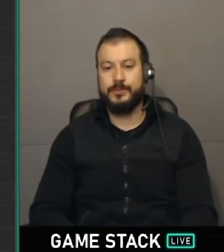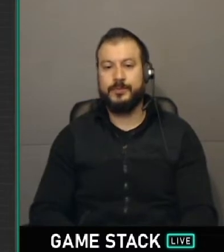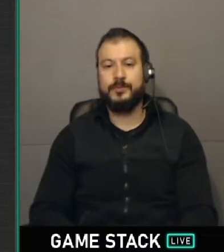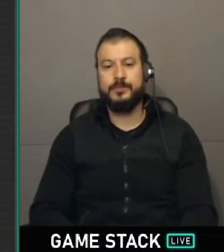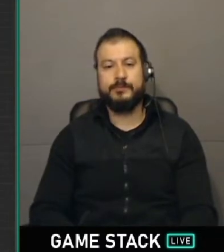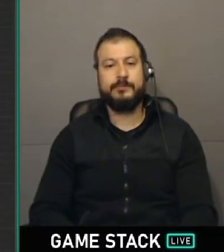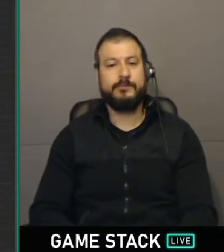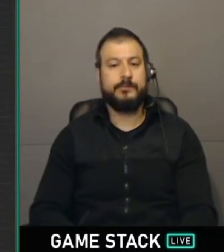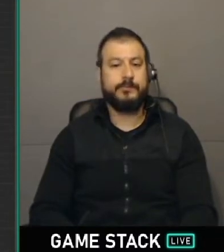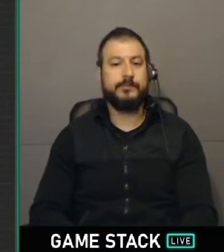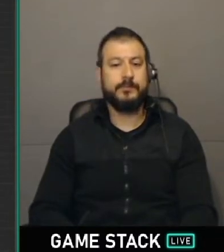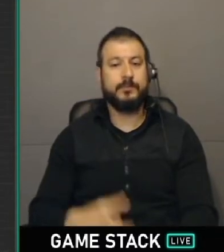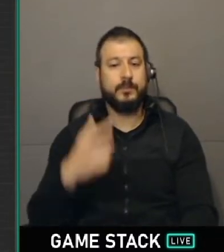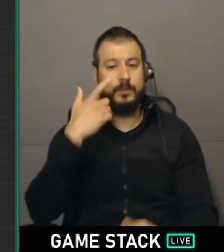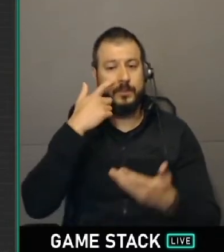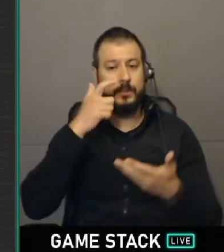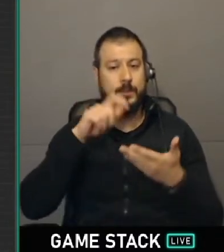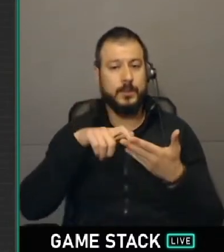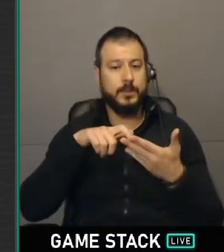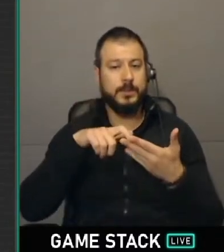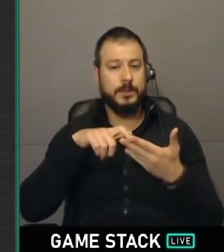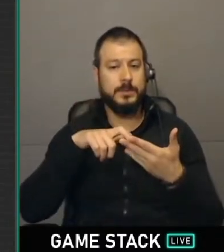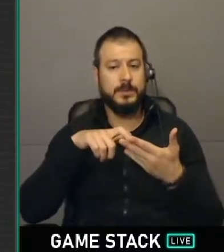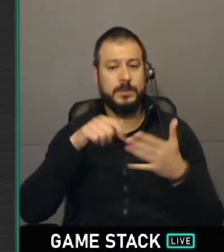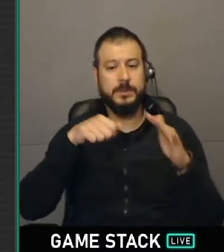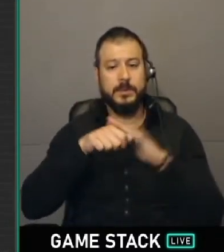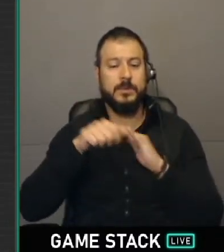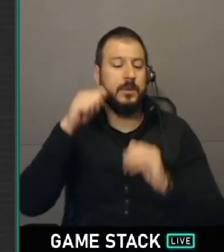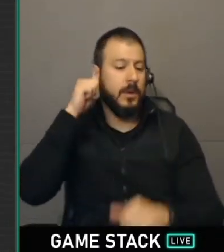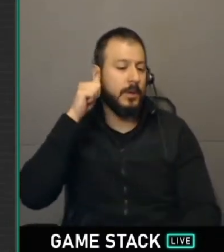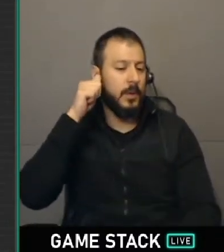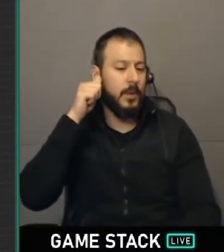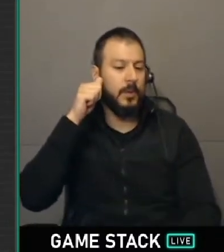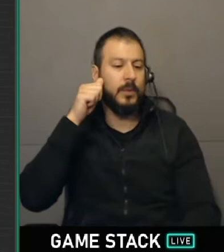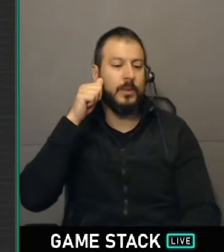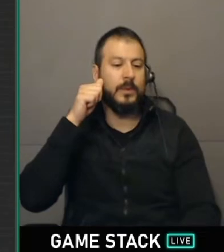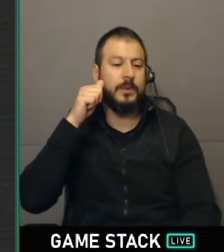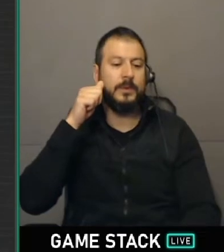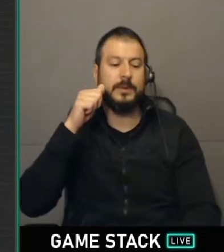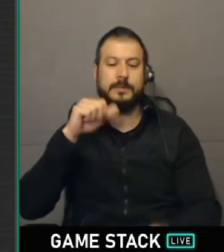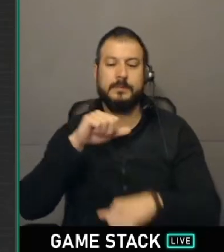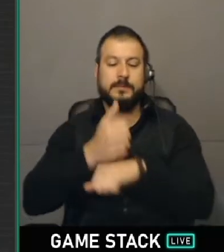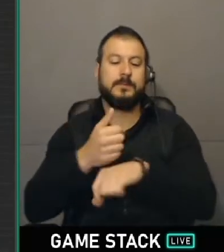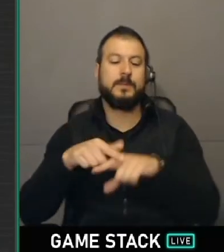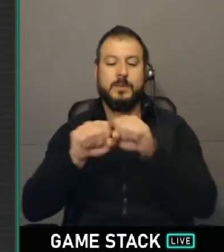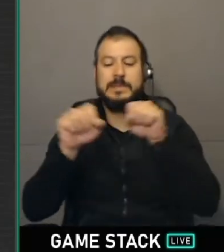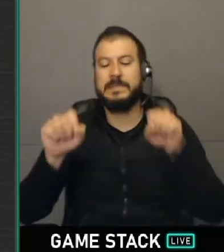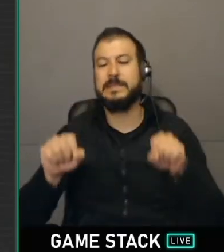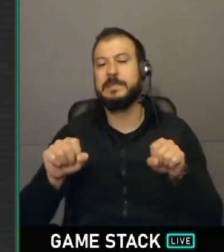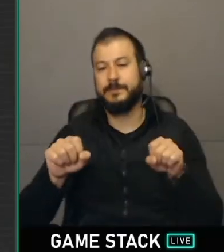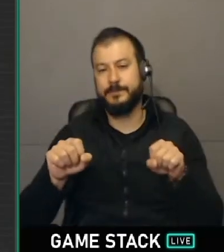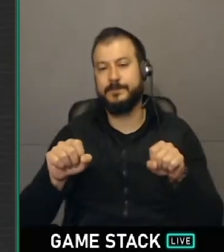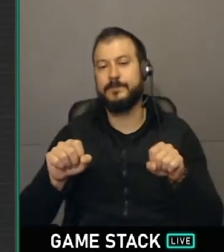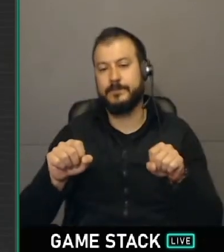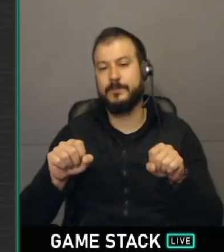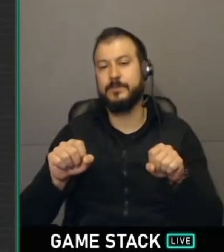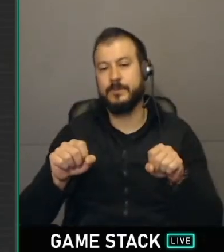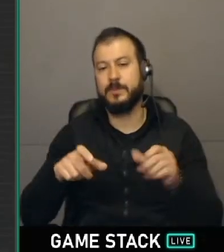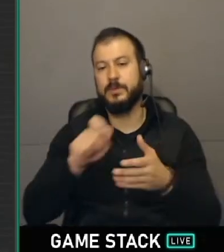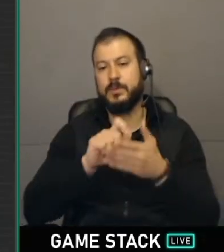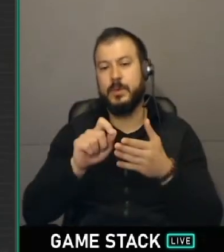And you'll notice under audio device, it defaults to system. And what this is doing is writing to the